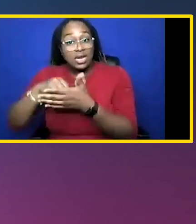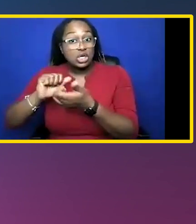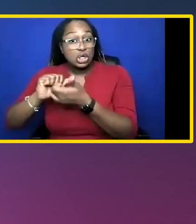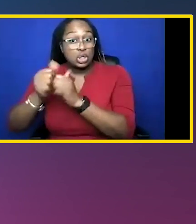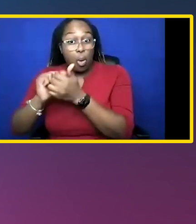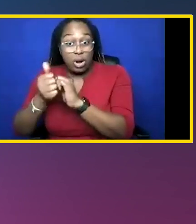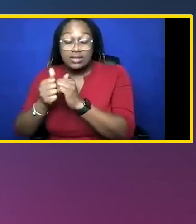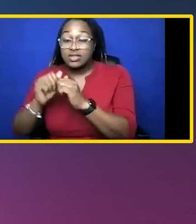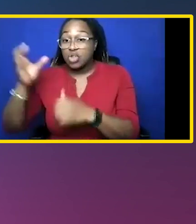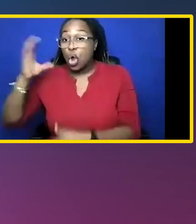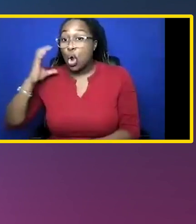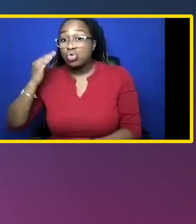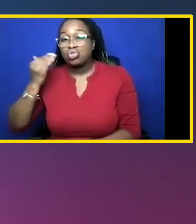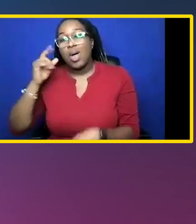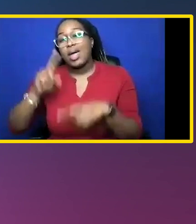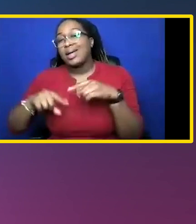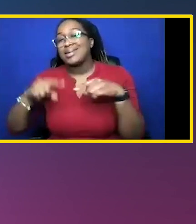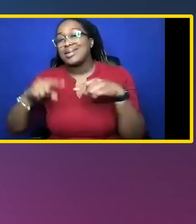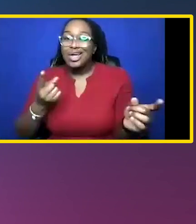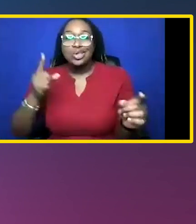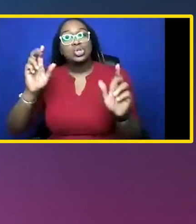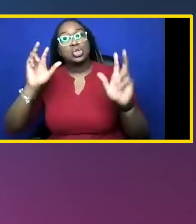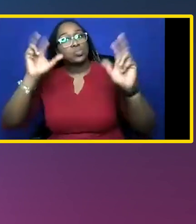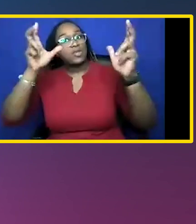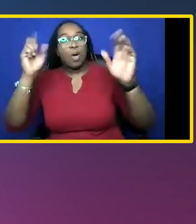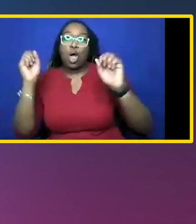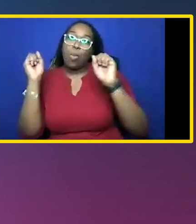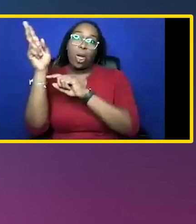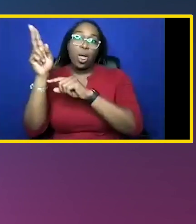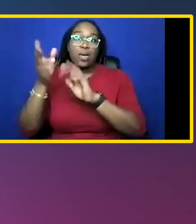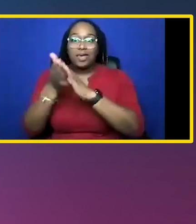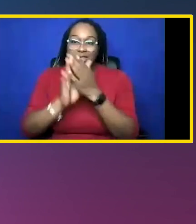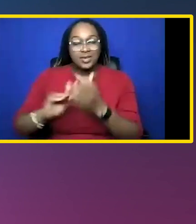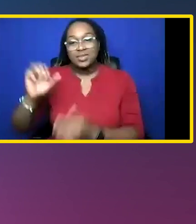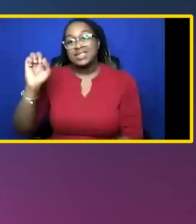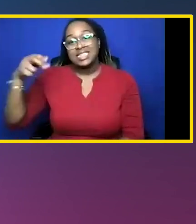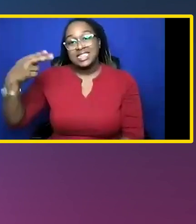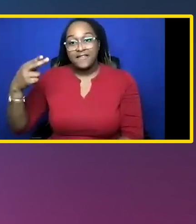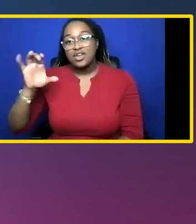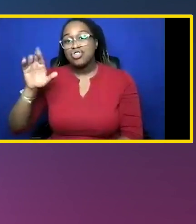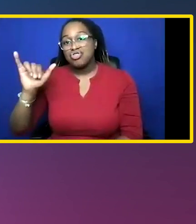Coaches know I can't just tell you how to shoot a basketball and then you're out there like Steph Curry. No, no, no. You're going